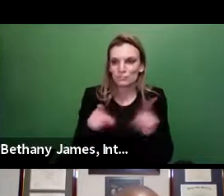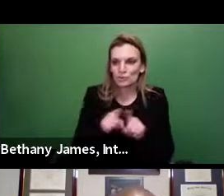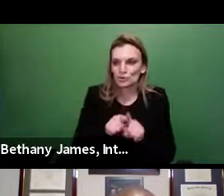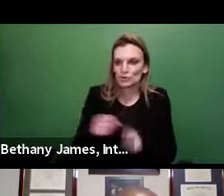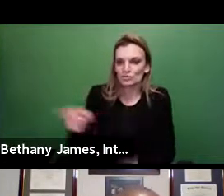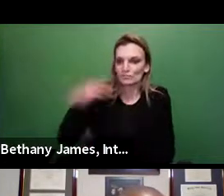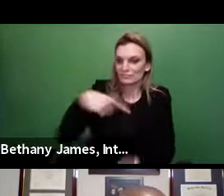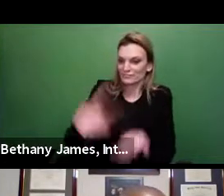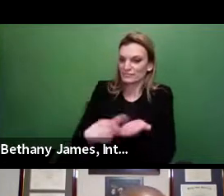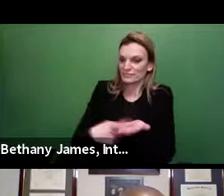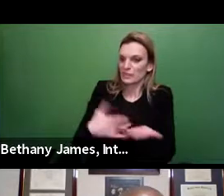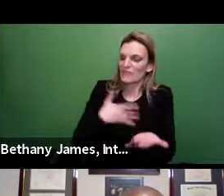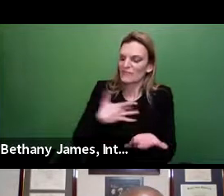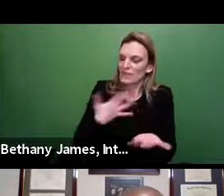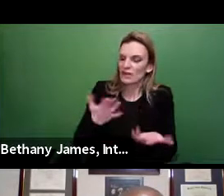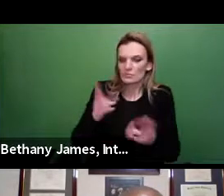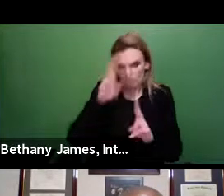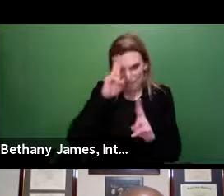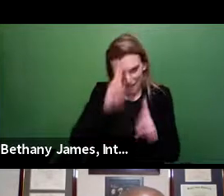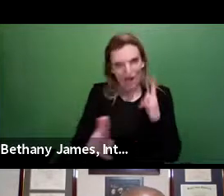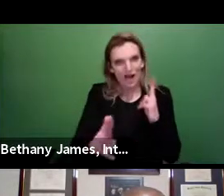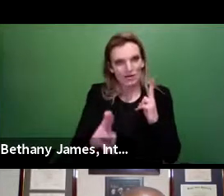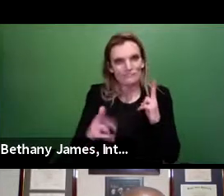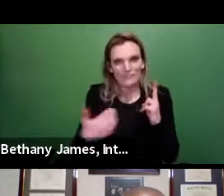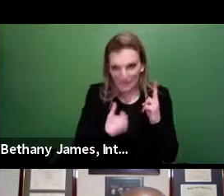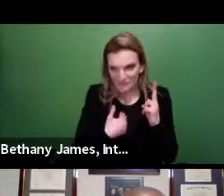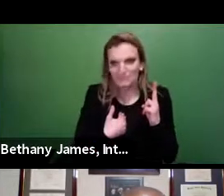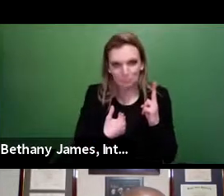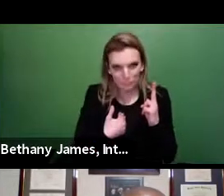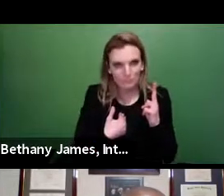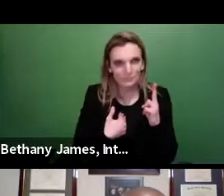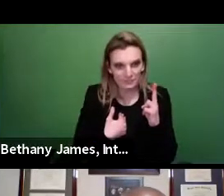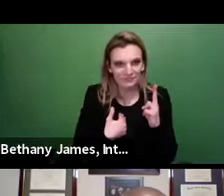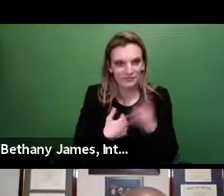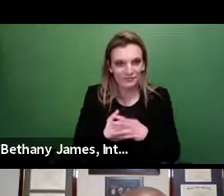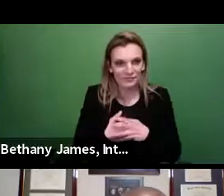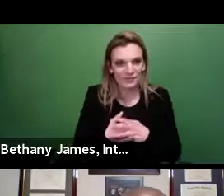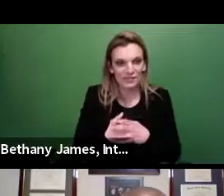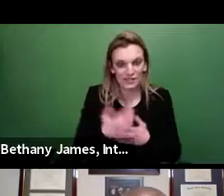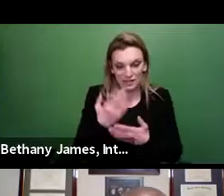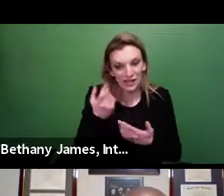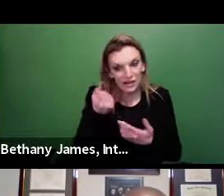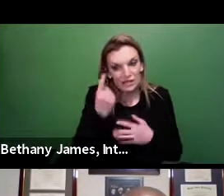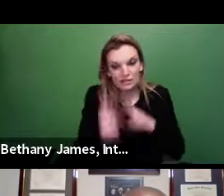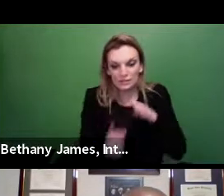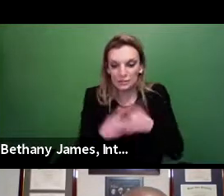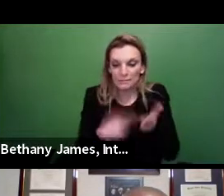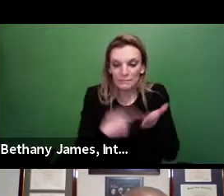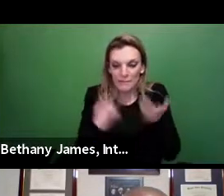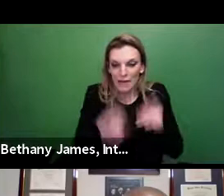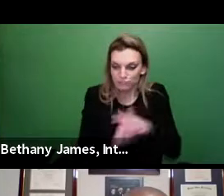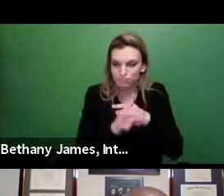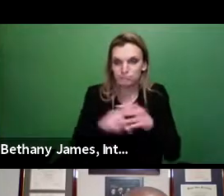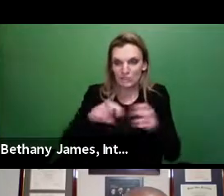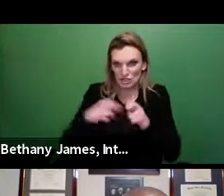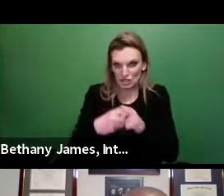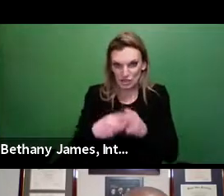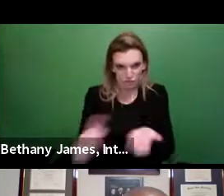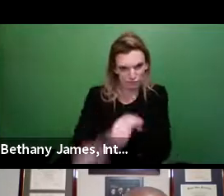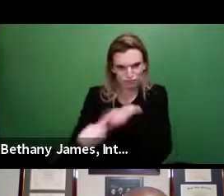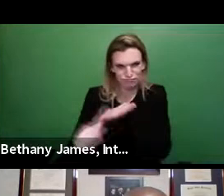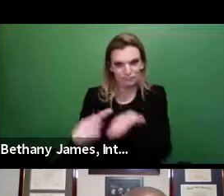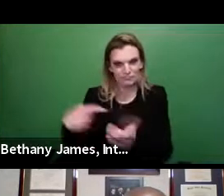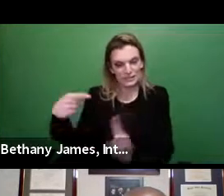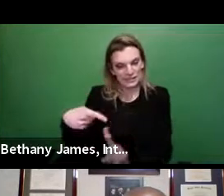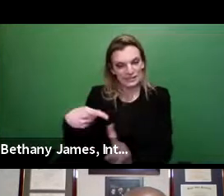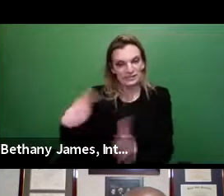commission displayed and very rough issues sometimes. And sometimes things that we